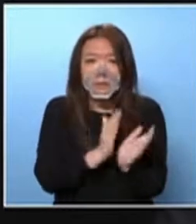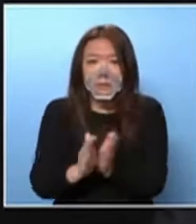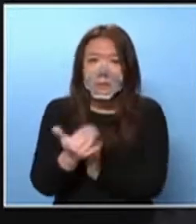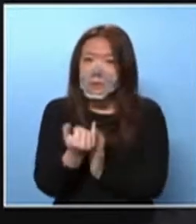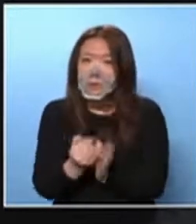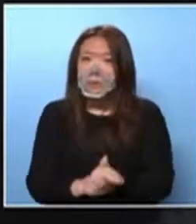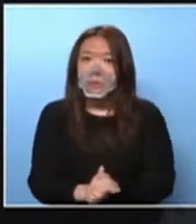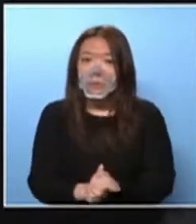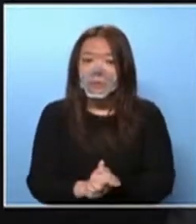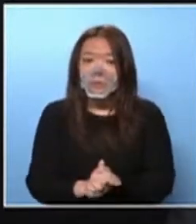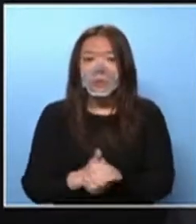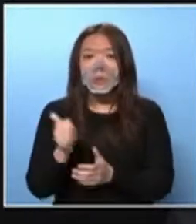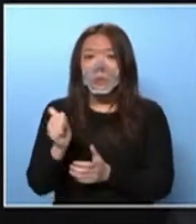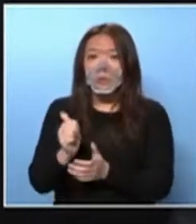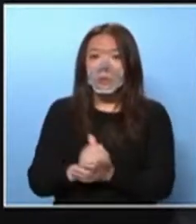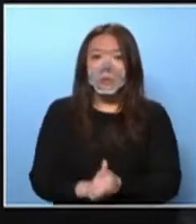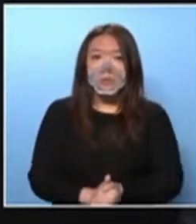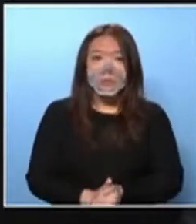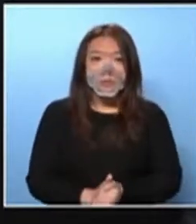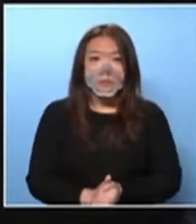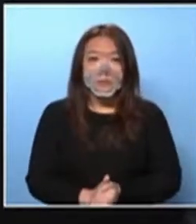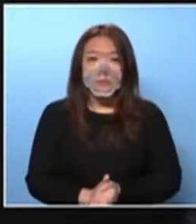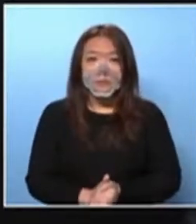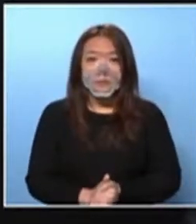Let's wait for the technicians to sort it out.